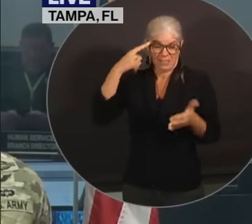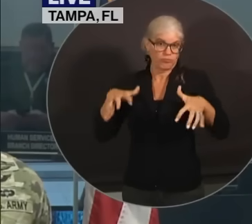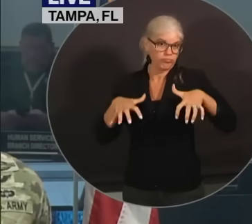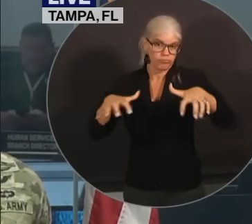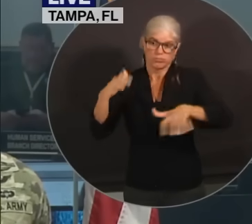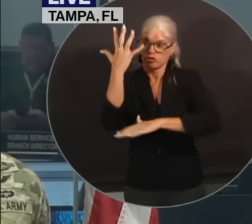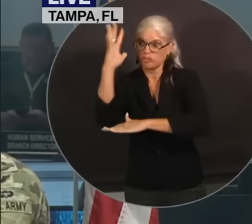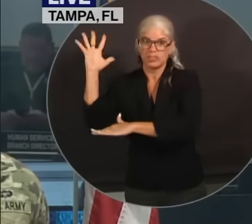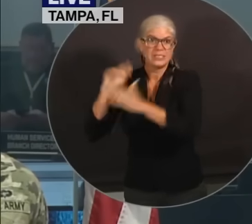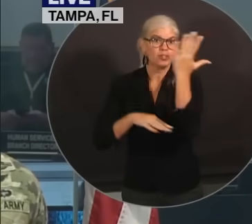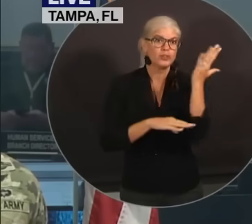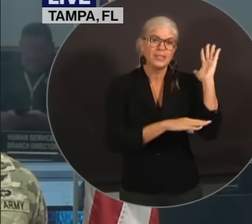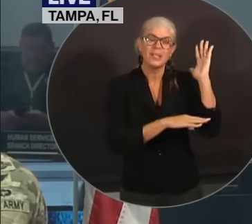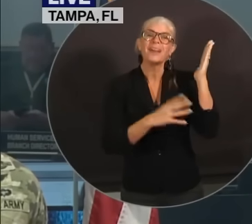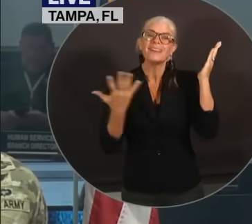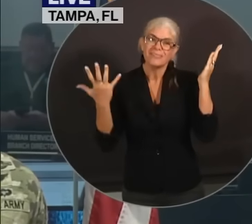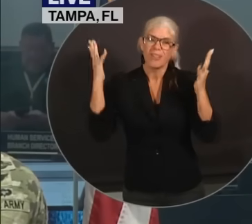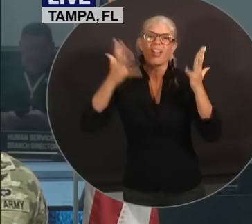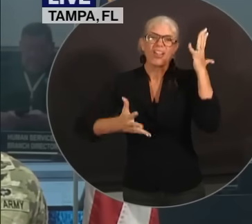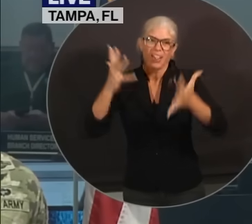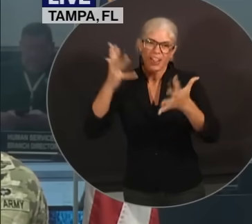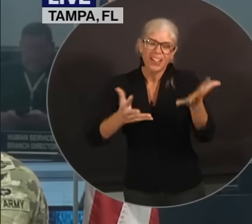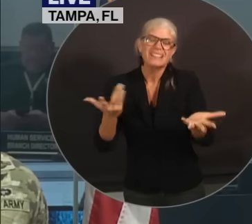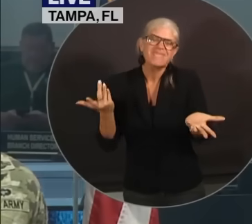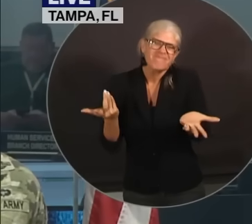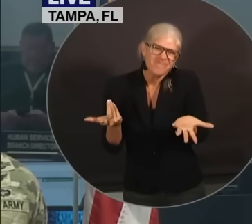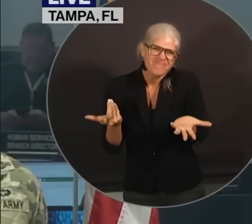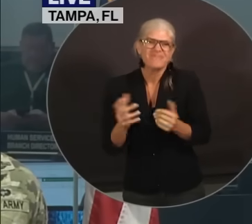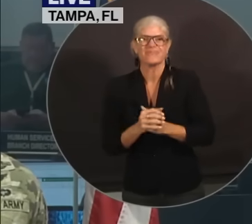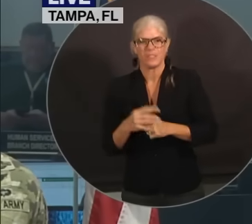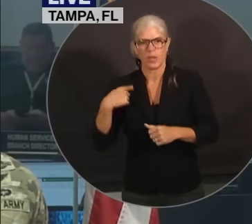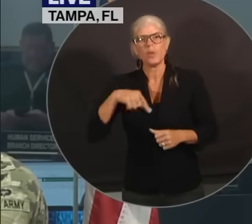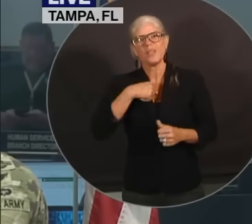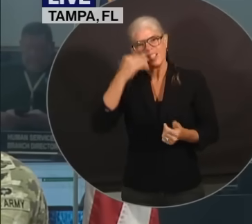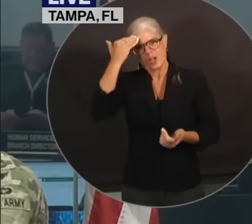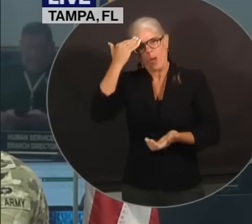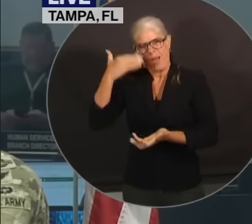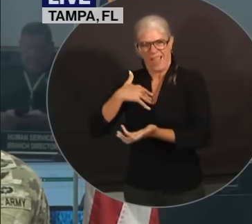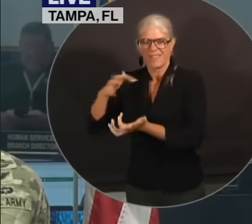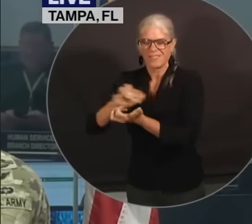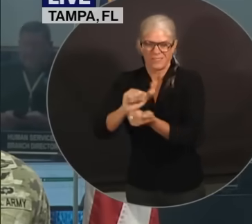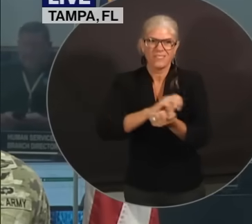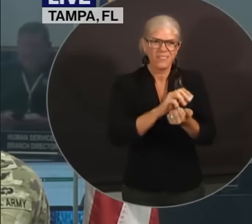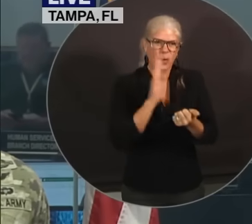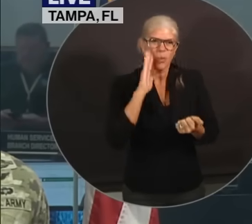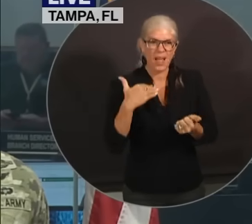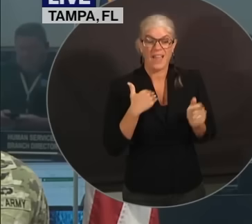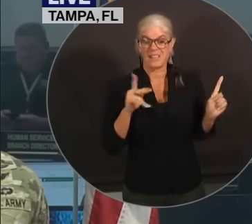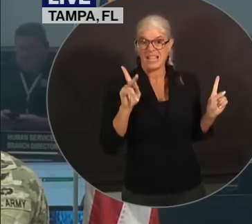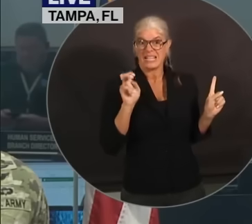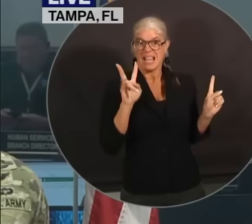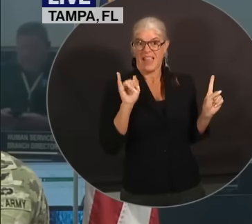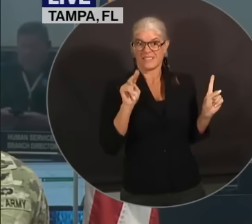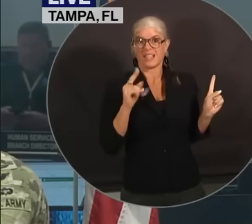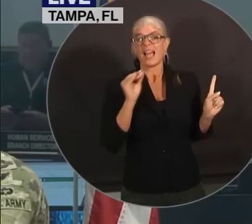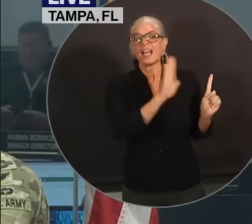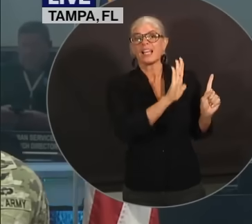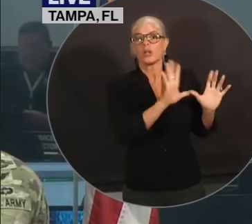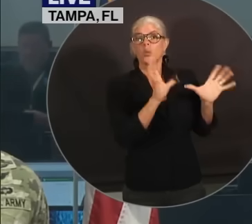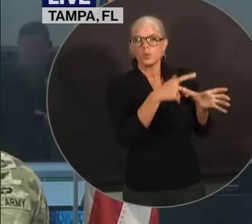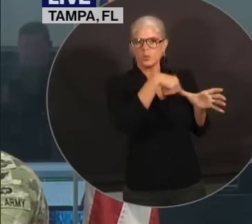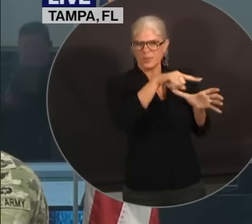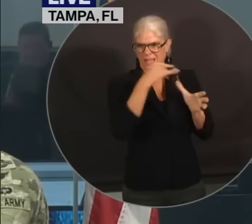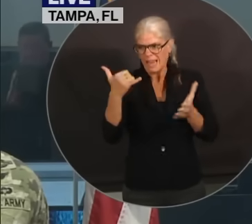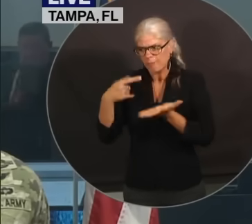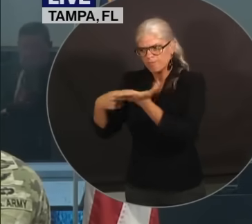will cause a lot of damage. Kevin and his team have been working with local governments throughout the state, but